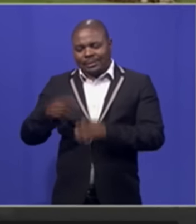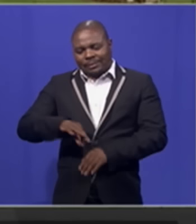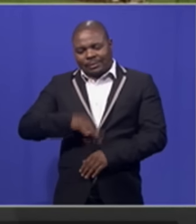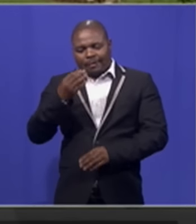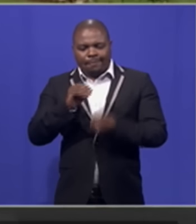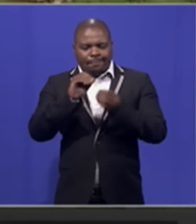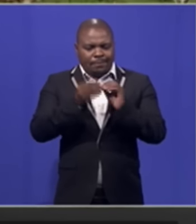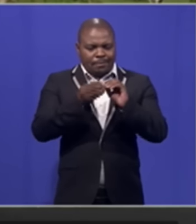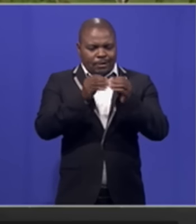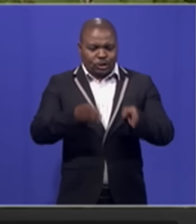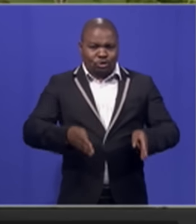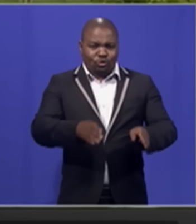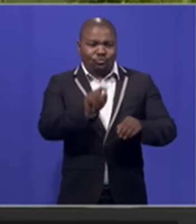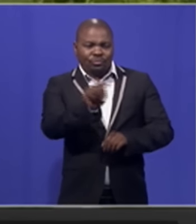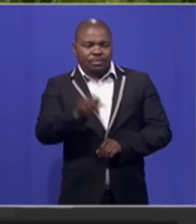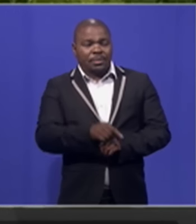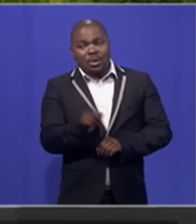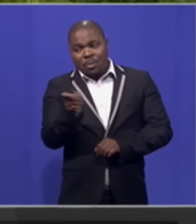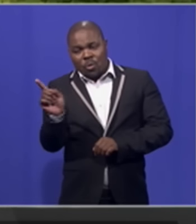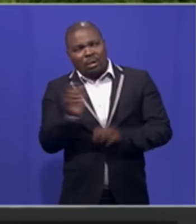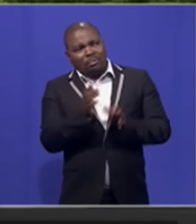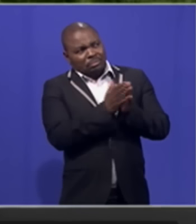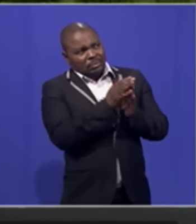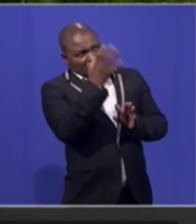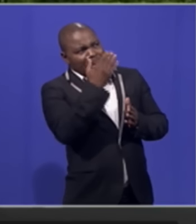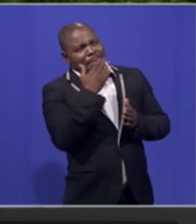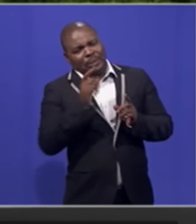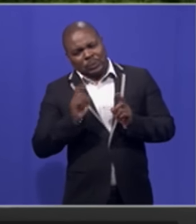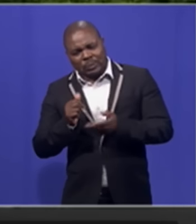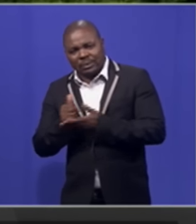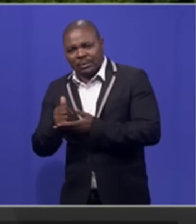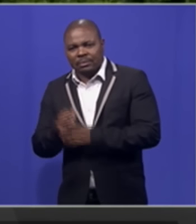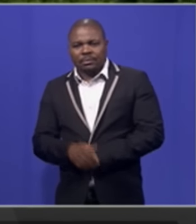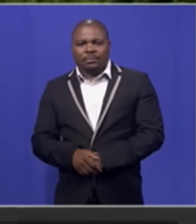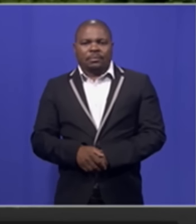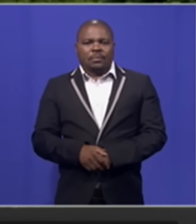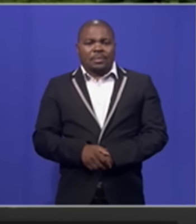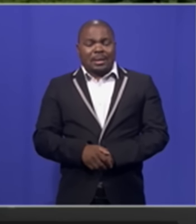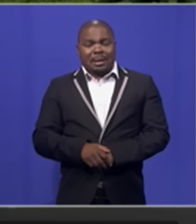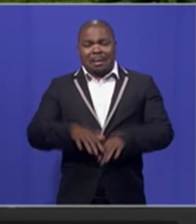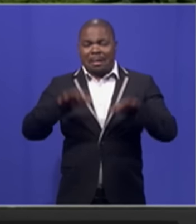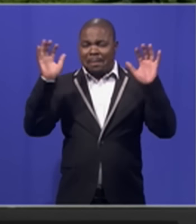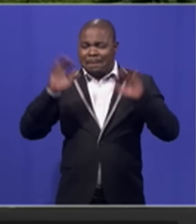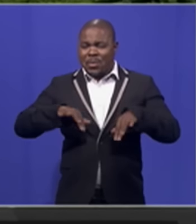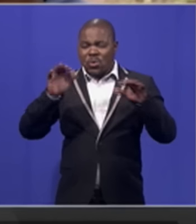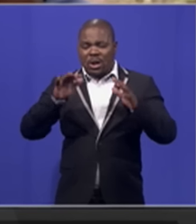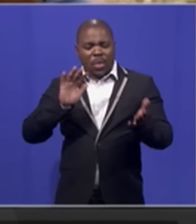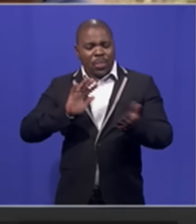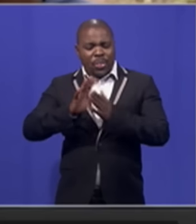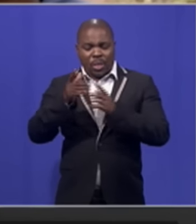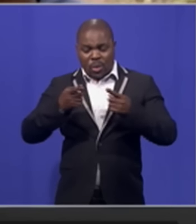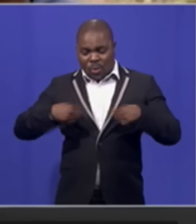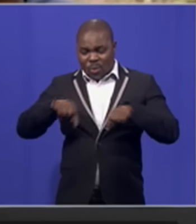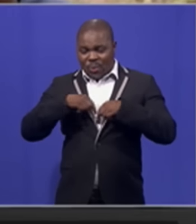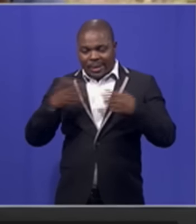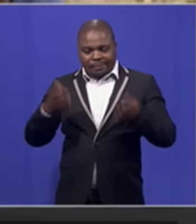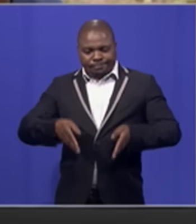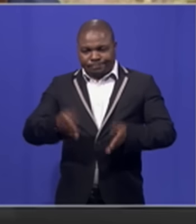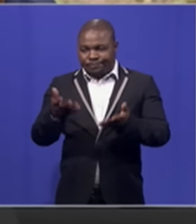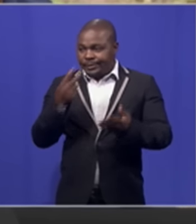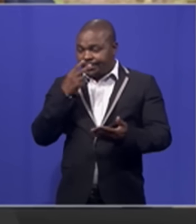ba ipiletša go mmušo go thuša ka bjang. Pula e re amile kudu ka mata bontši ba borena e re sile re sena ditsela bjale ka